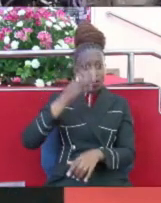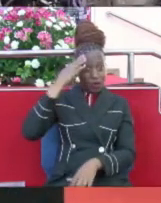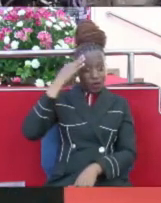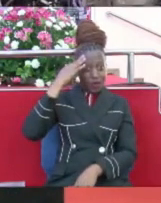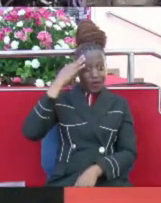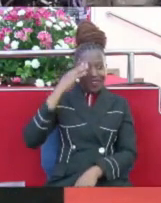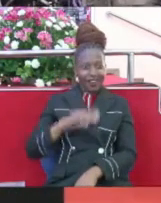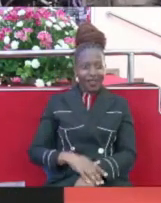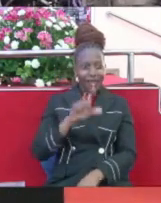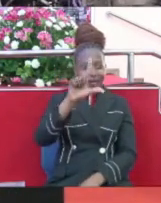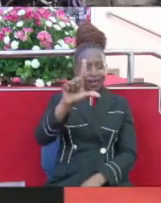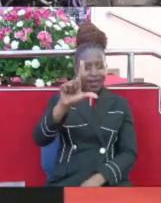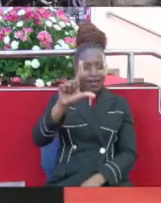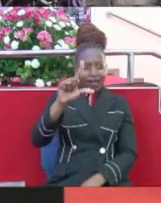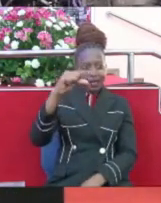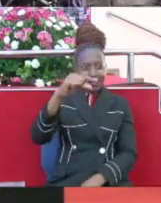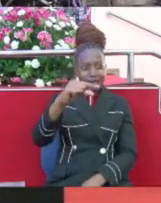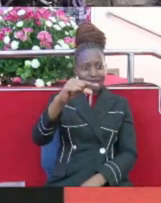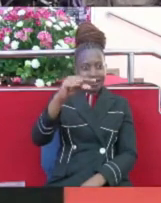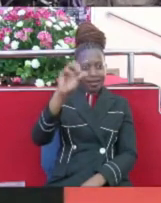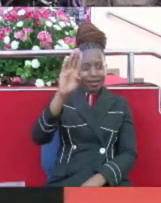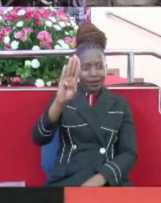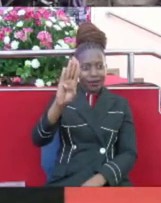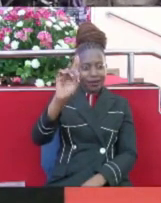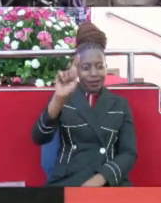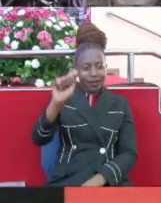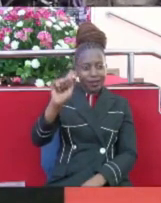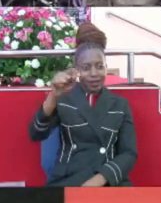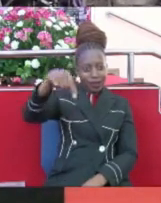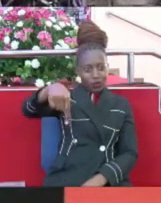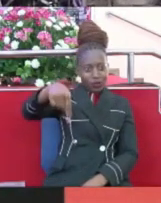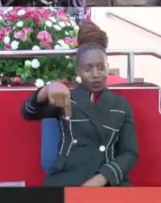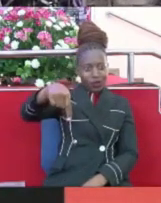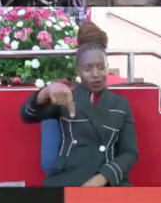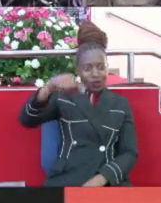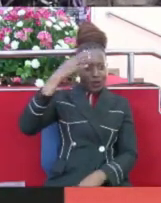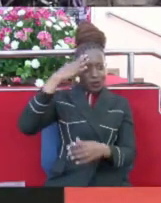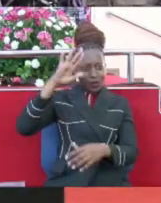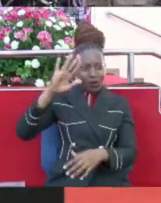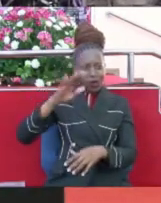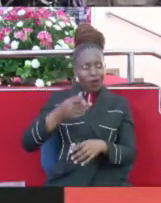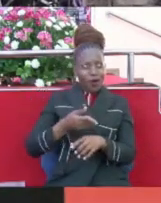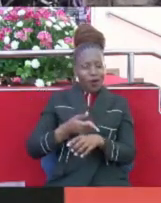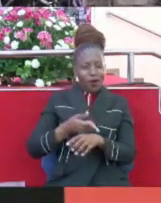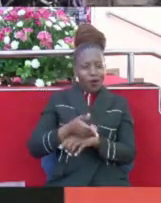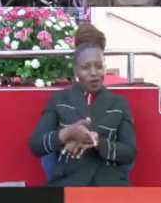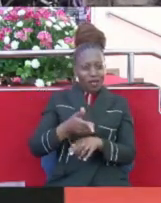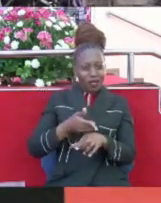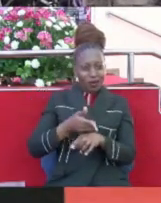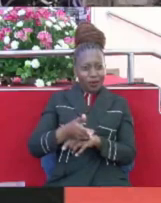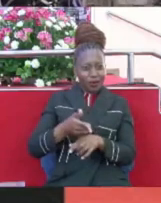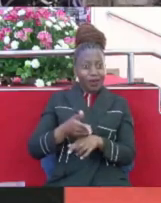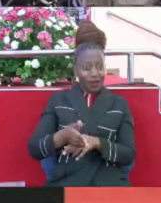Ni katika mafuta hao utaweza kwenda na kutoa ushuhuda. When you are in a matatu, you will be able to lift up your voice and tell